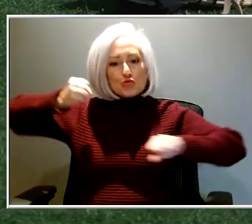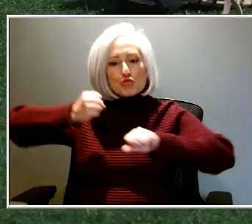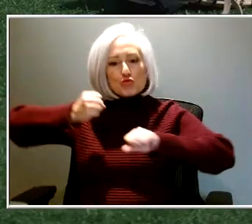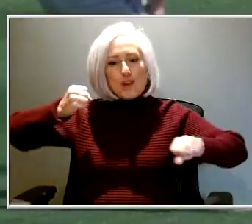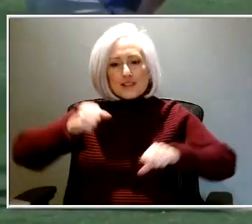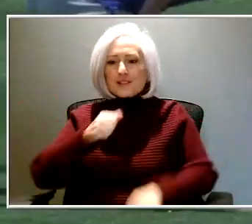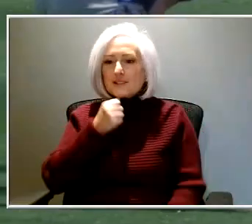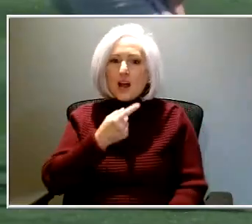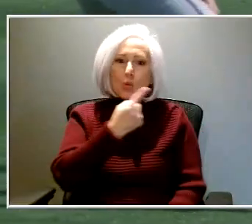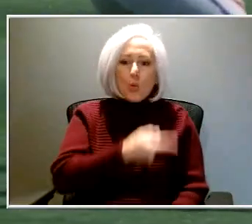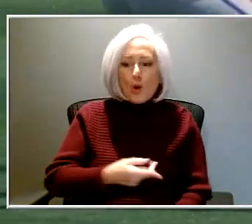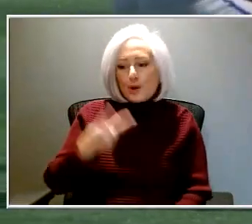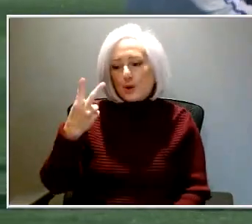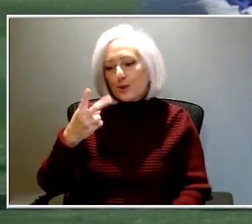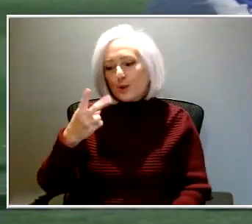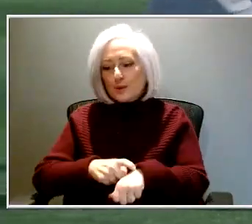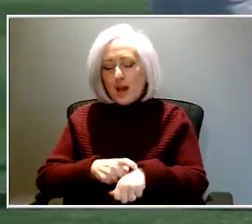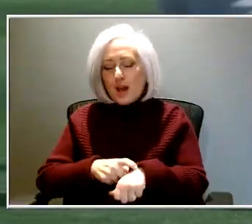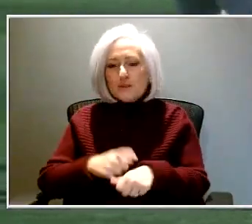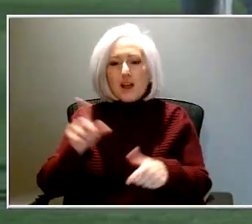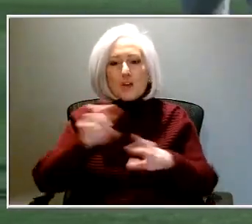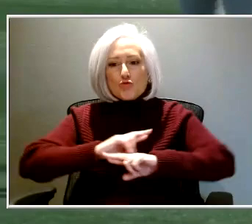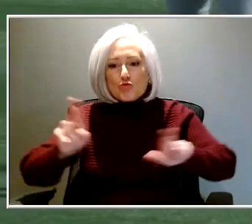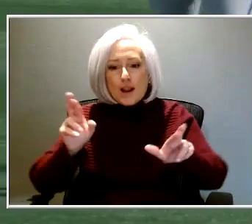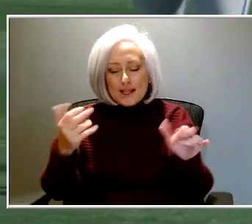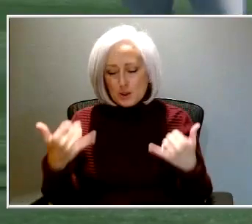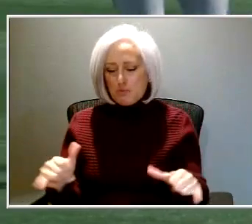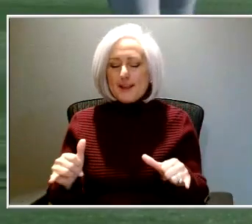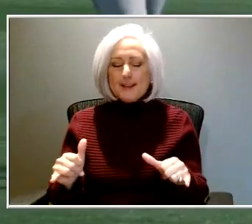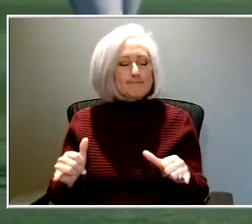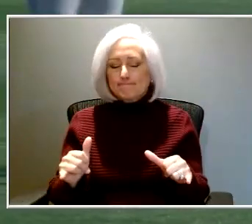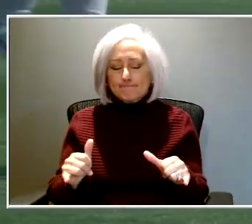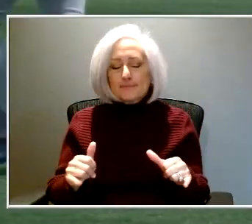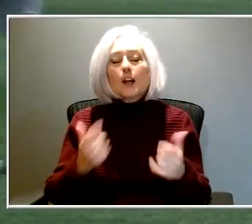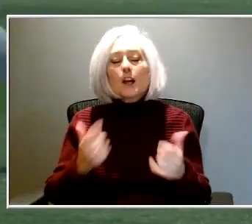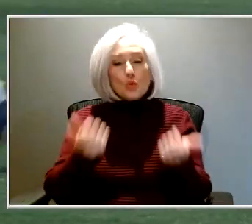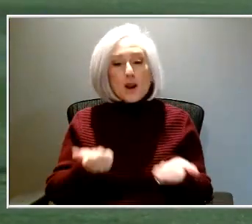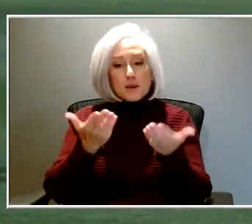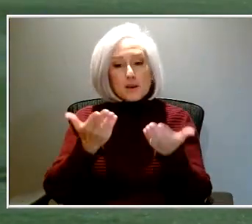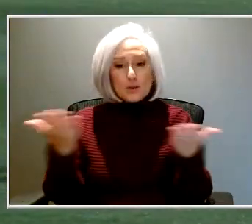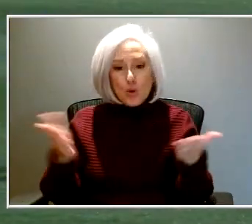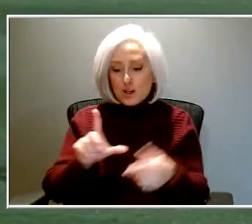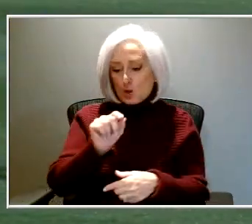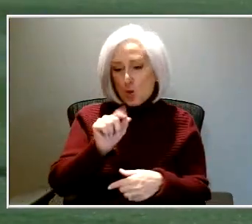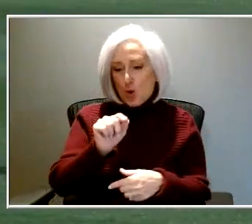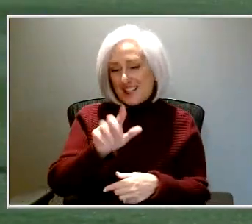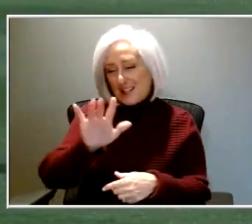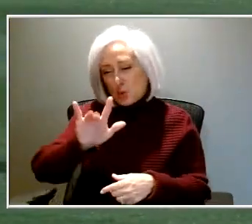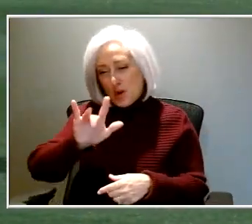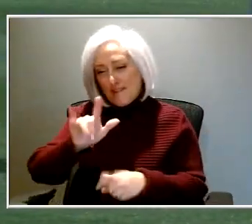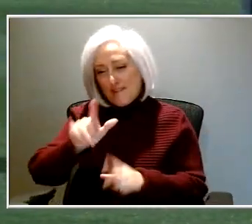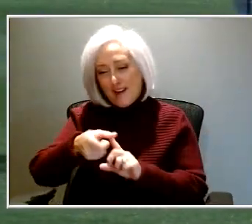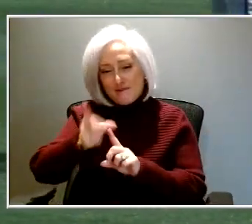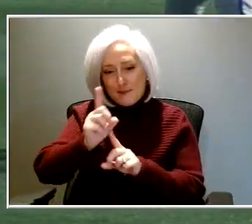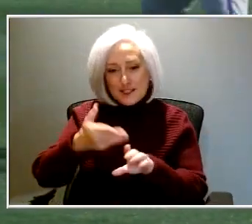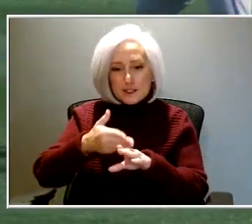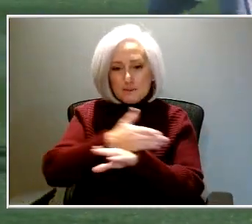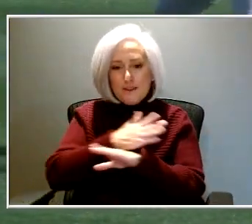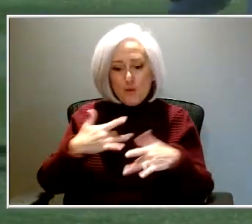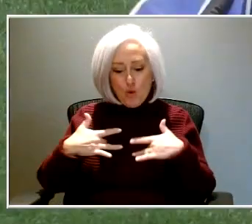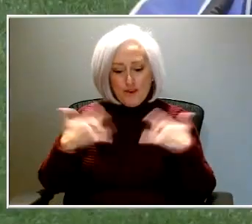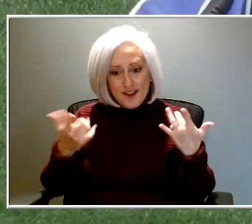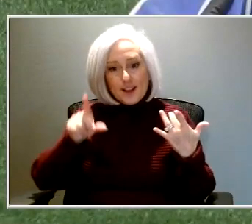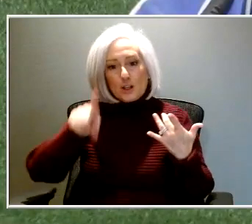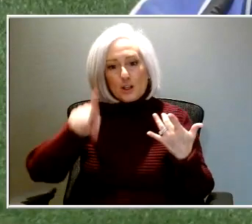2 stretches, and go and play. So I usually recommend 20-25 minutes before the event, you should get there and